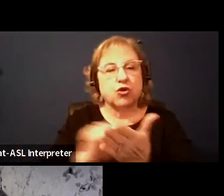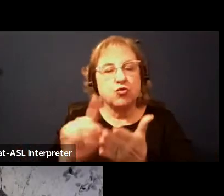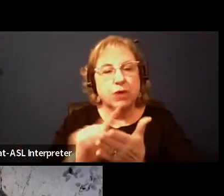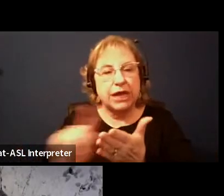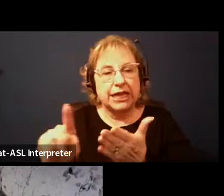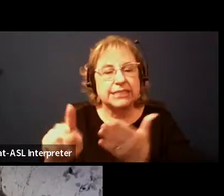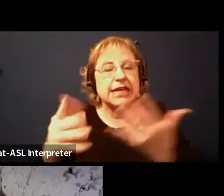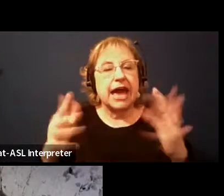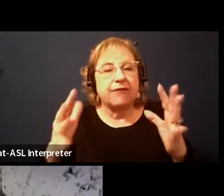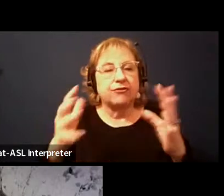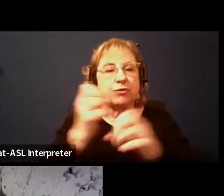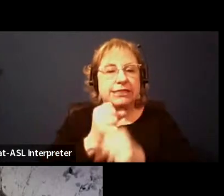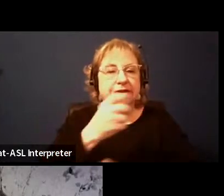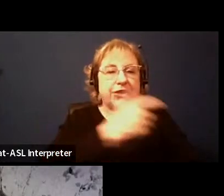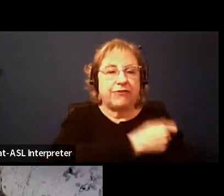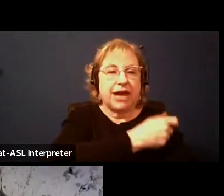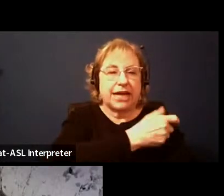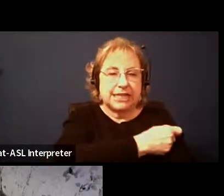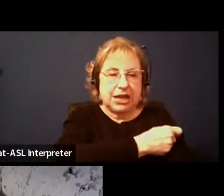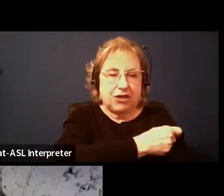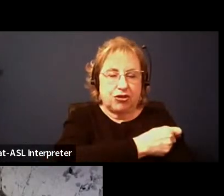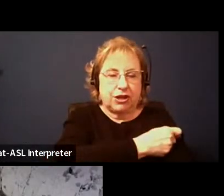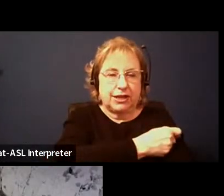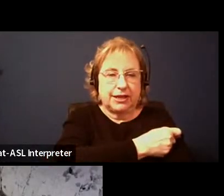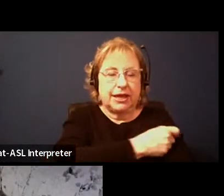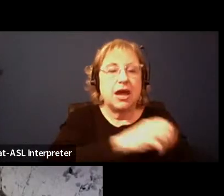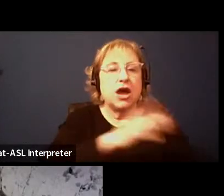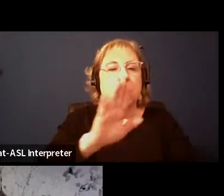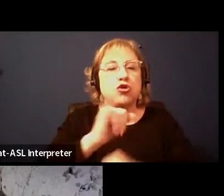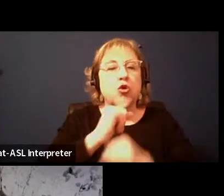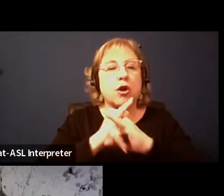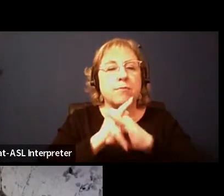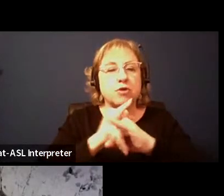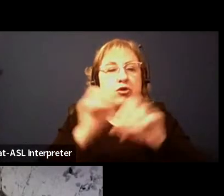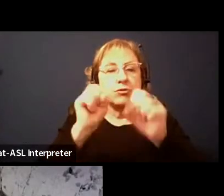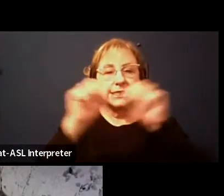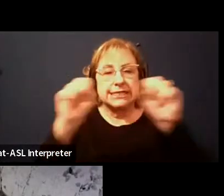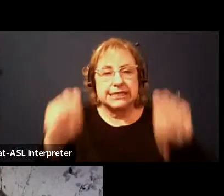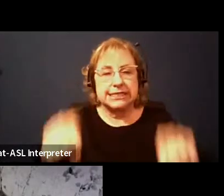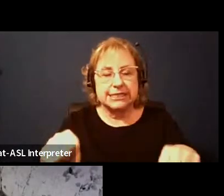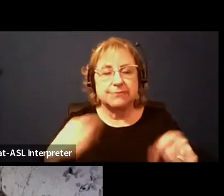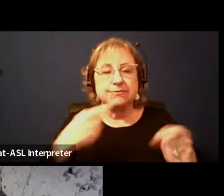The side effects we see are your immune system's reaction to those,